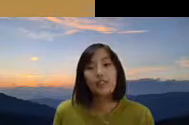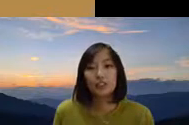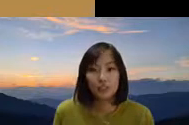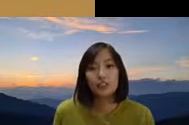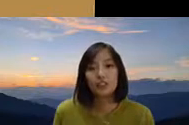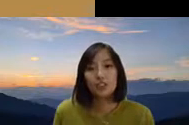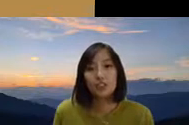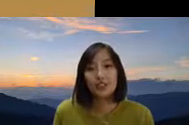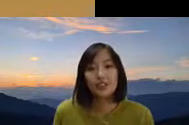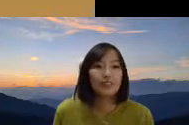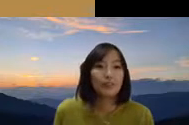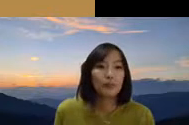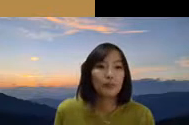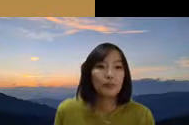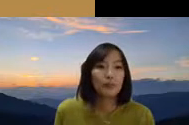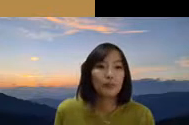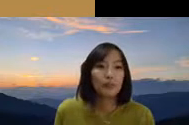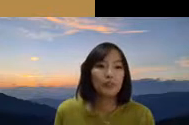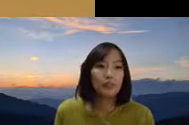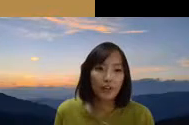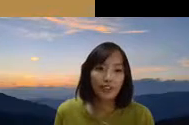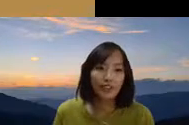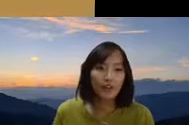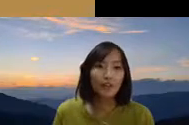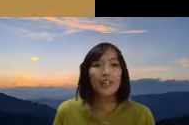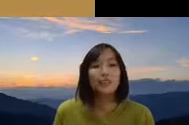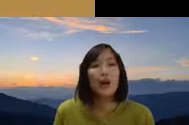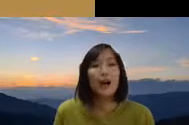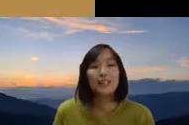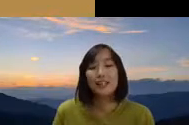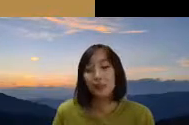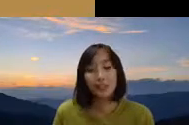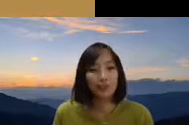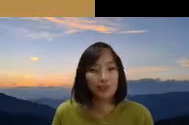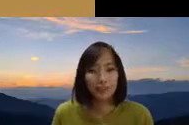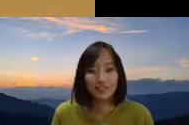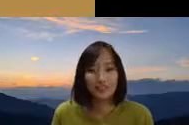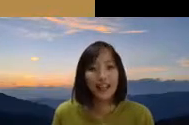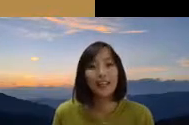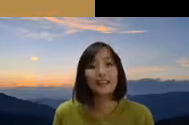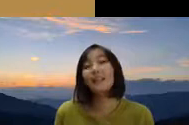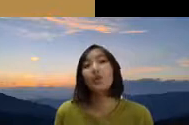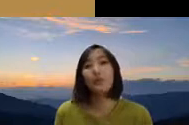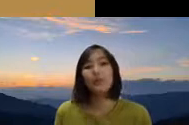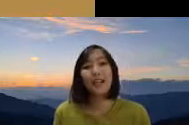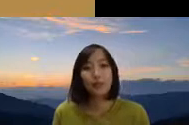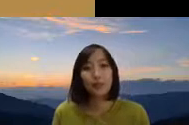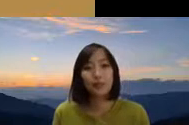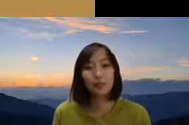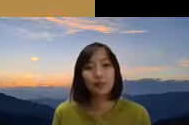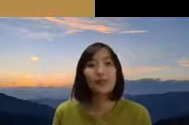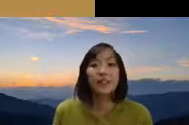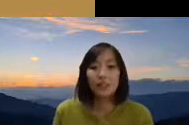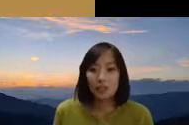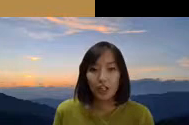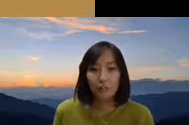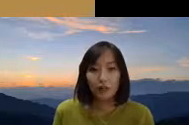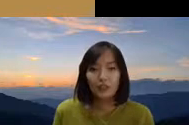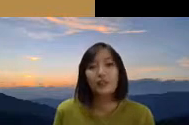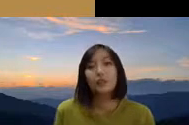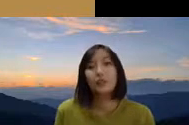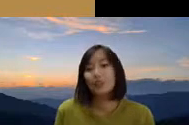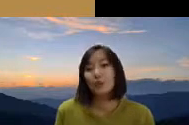this chat after the presentations. We invite you to ask as many questions and comments as possible